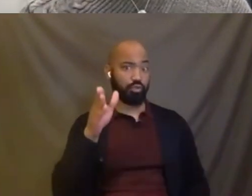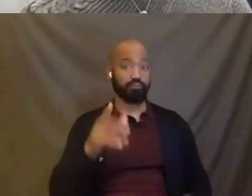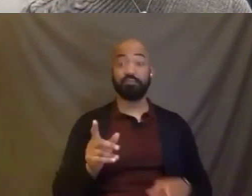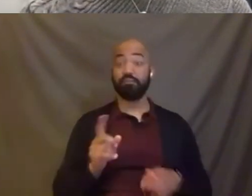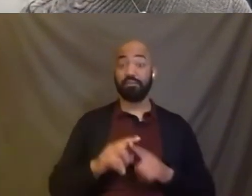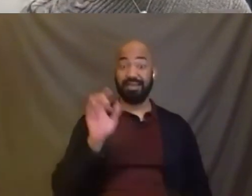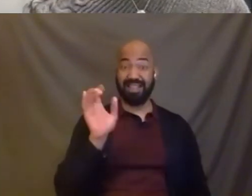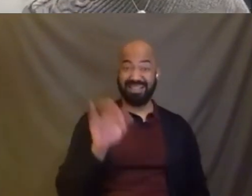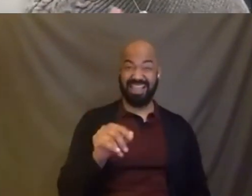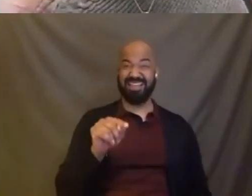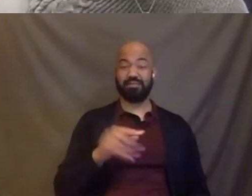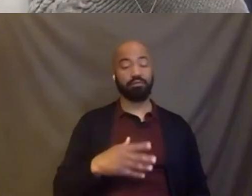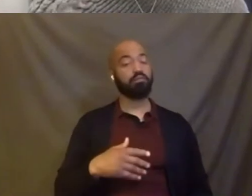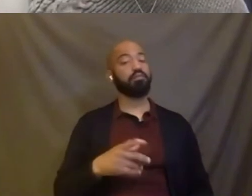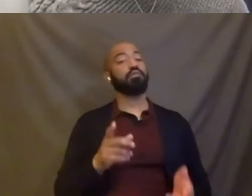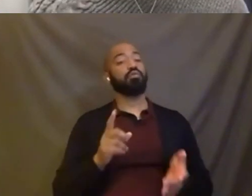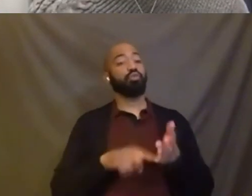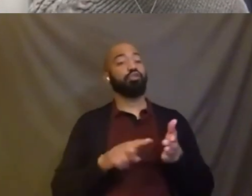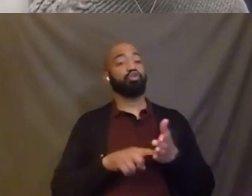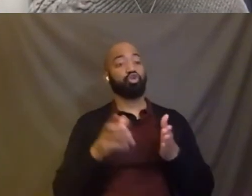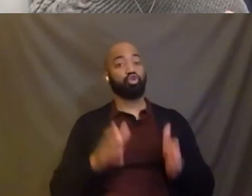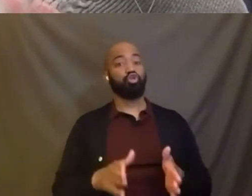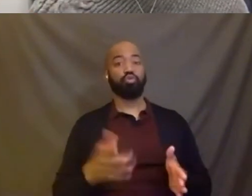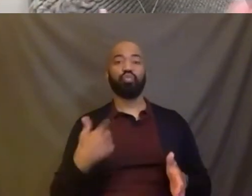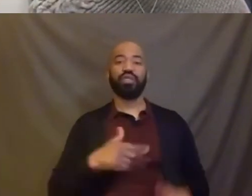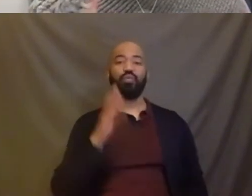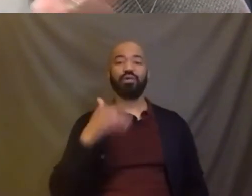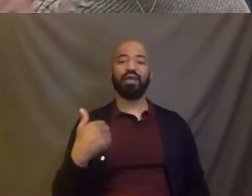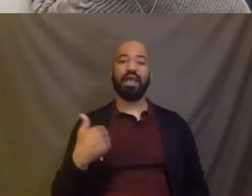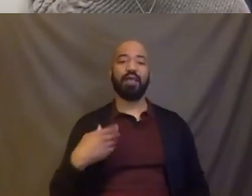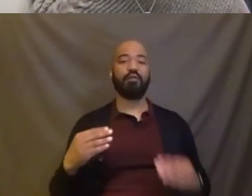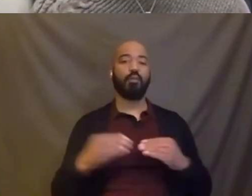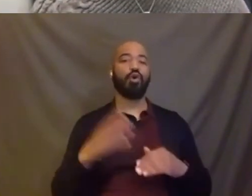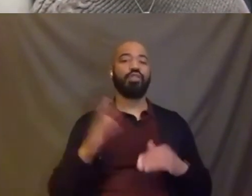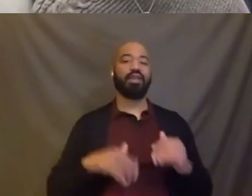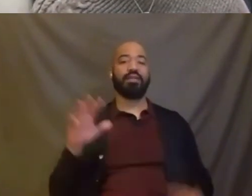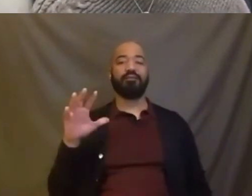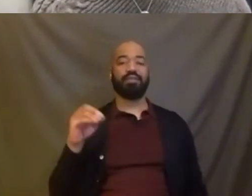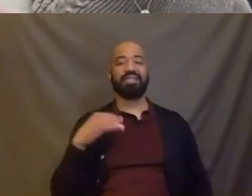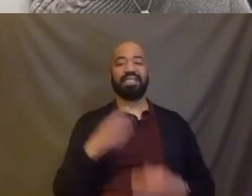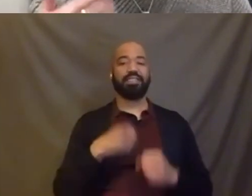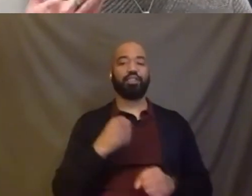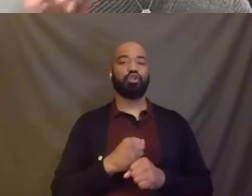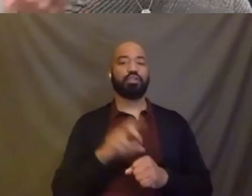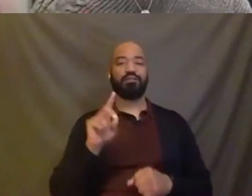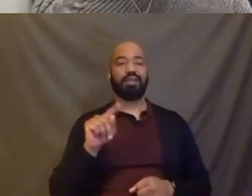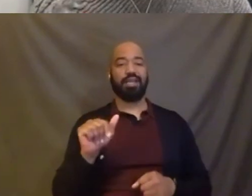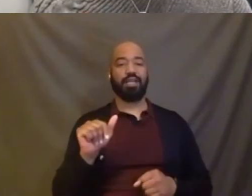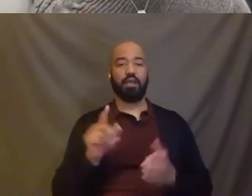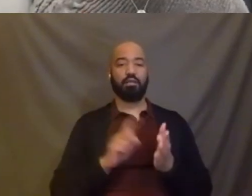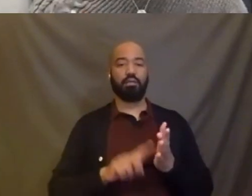that the researchers, I mean, we will have 50 years of data to research now, to really